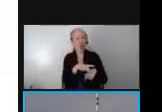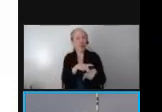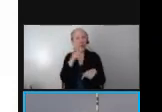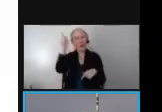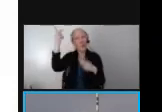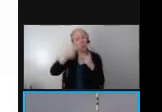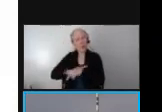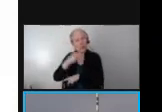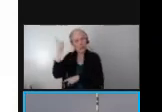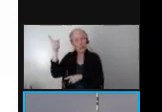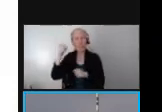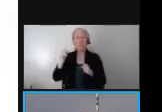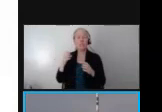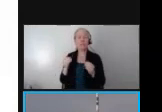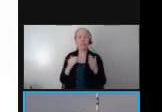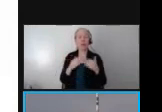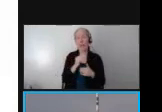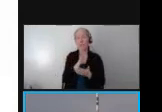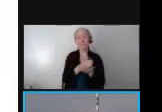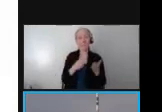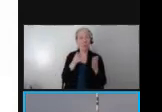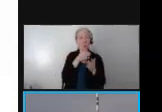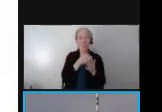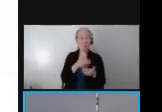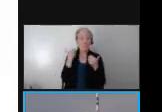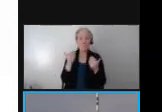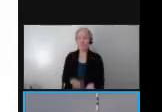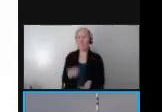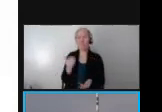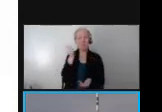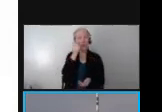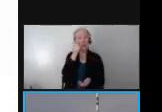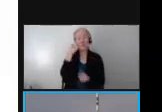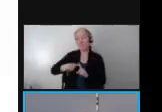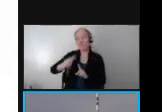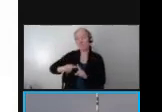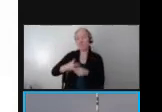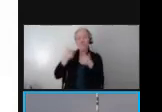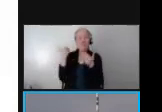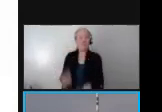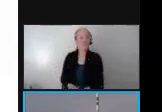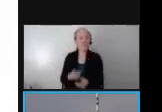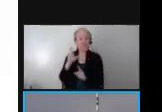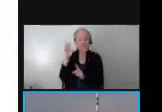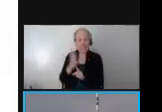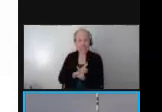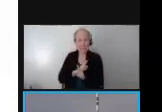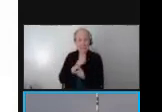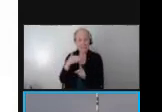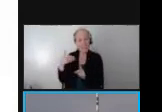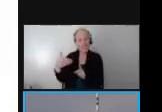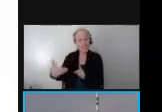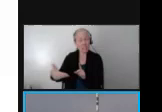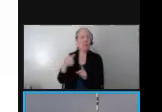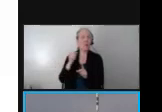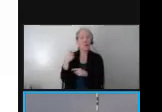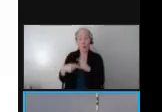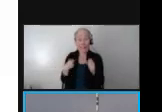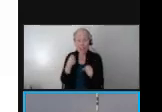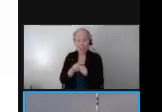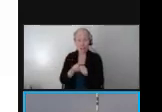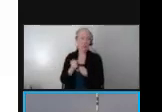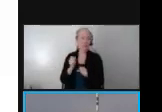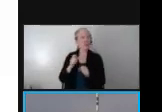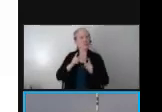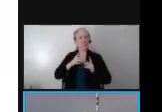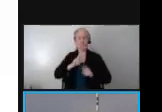an entire 6-month or a year-long mission. And so this is, again, a very personal choice. One thing you do think about,